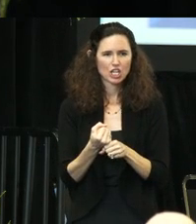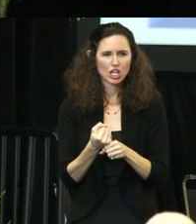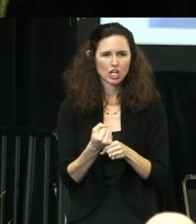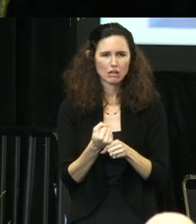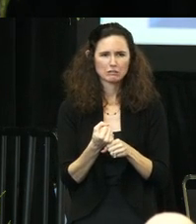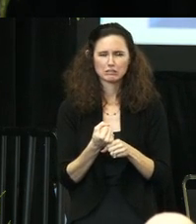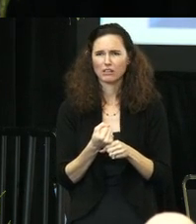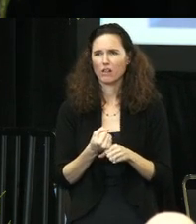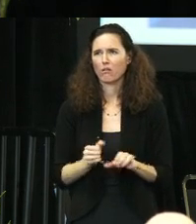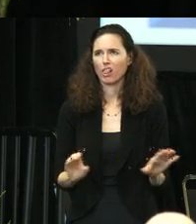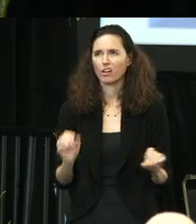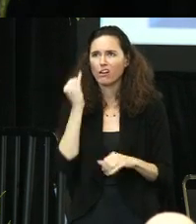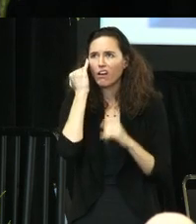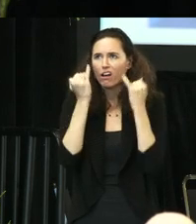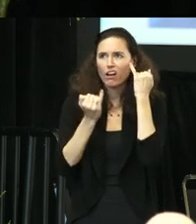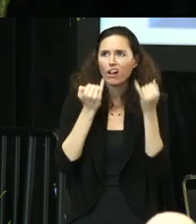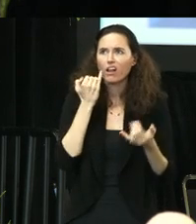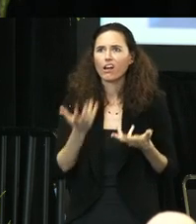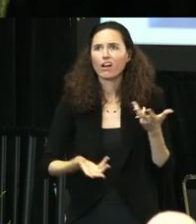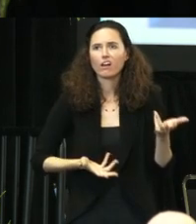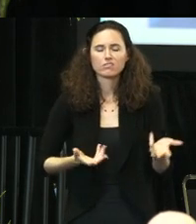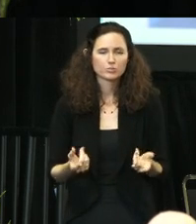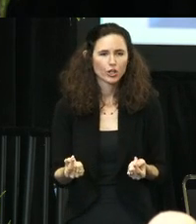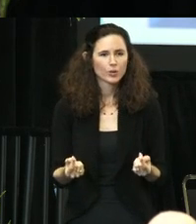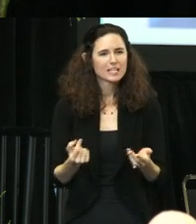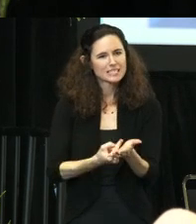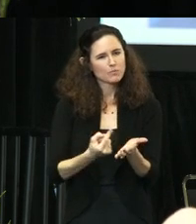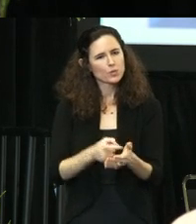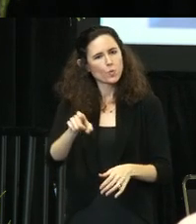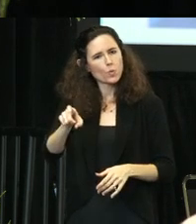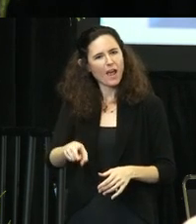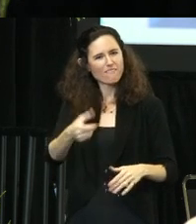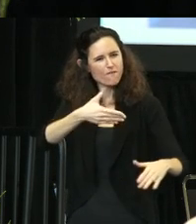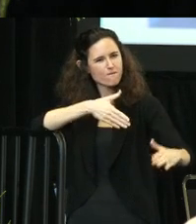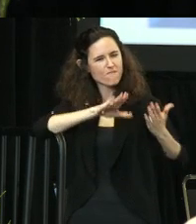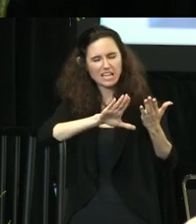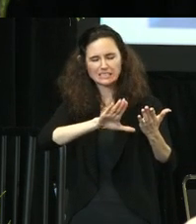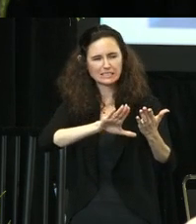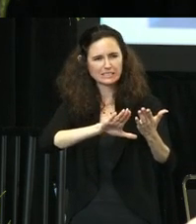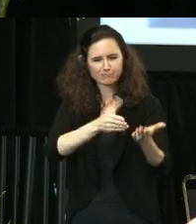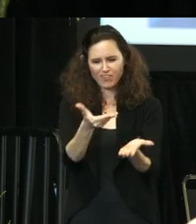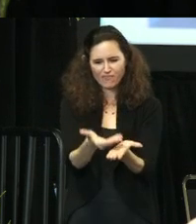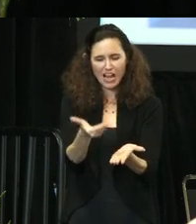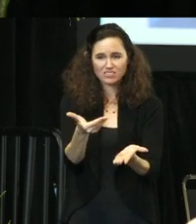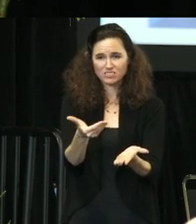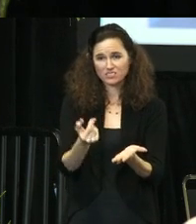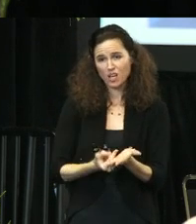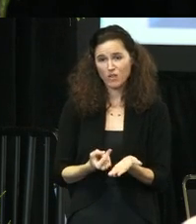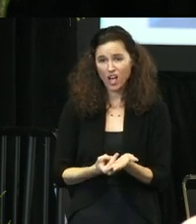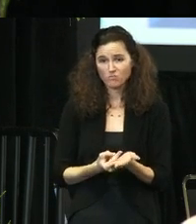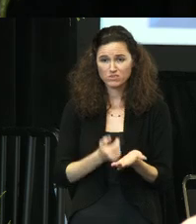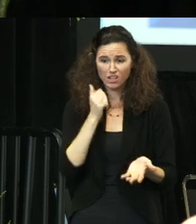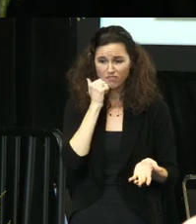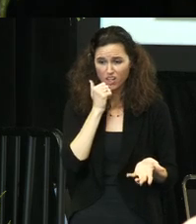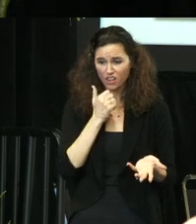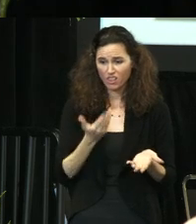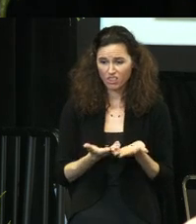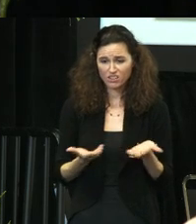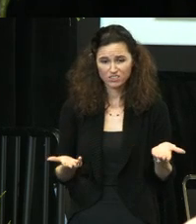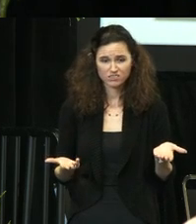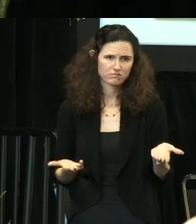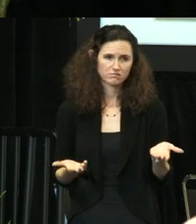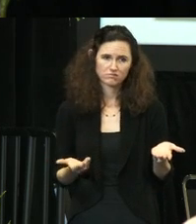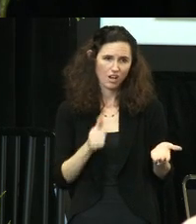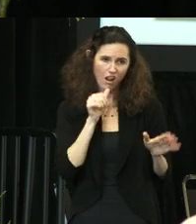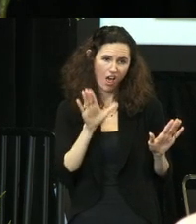empty idealism and cliche phrases, sometimes we have to face facts that there are some days where everything is decidedly